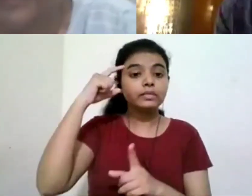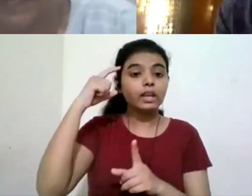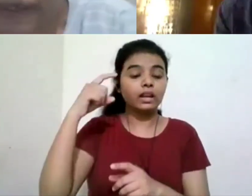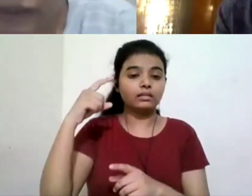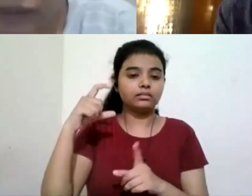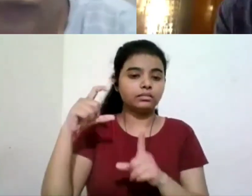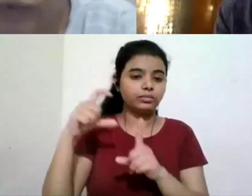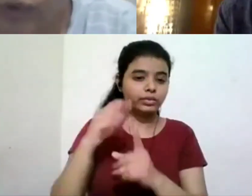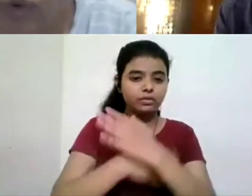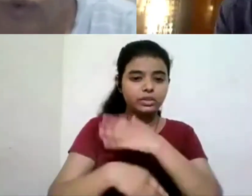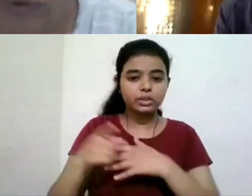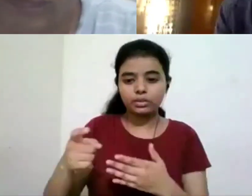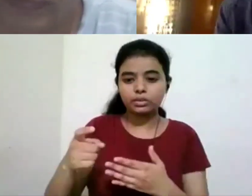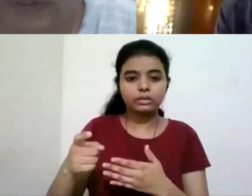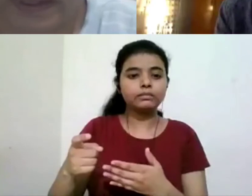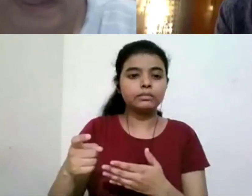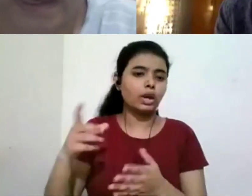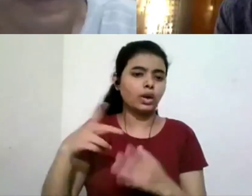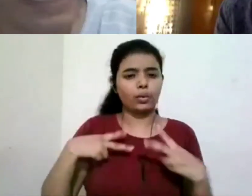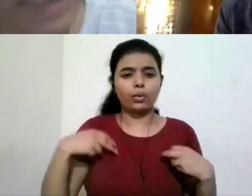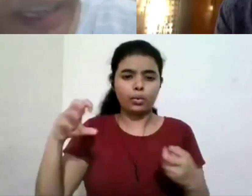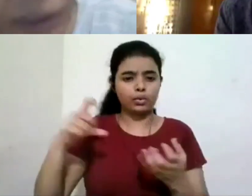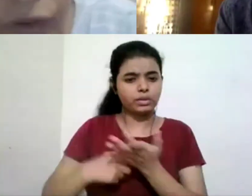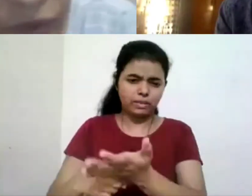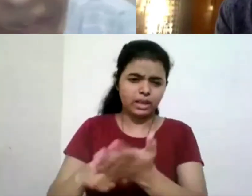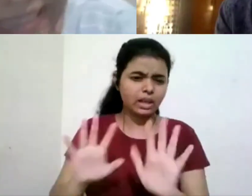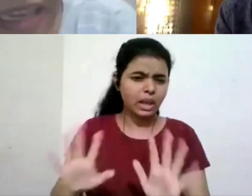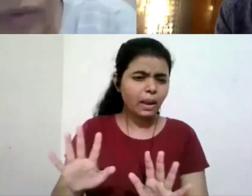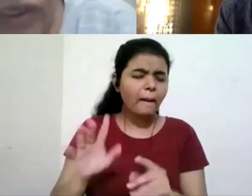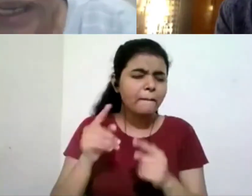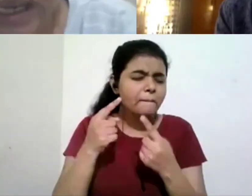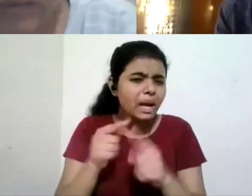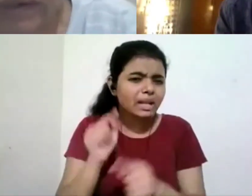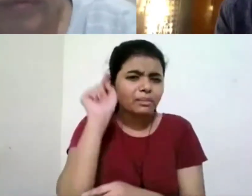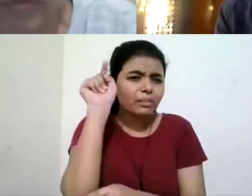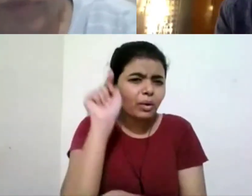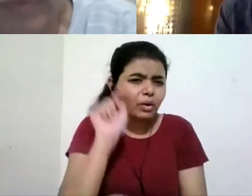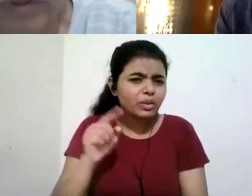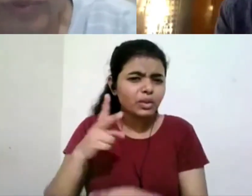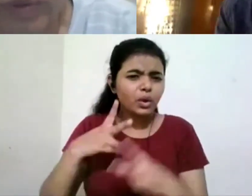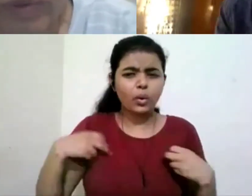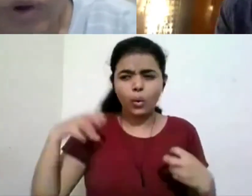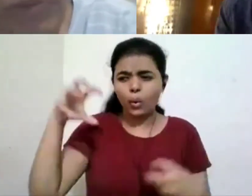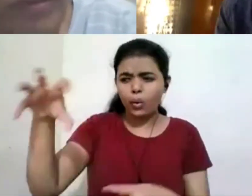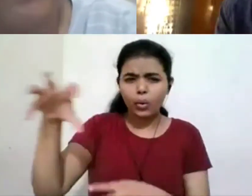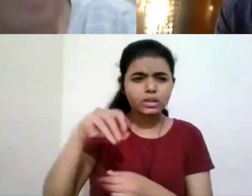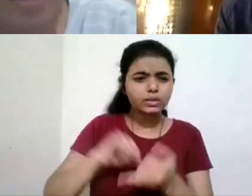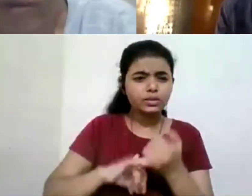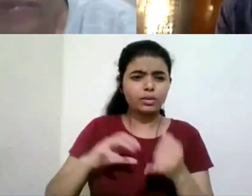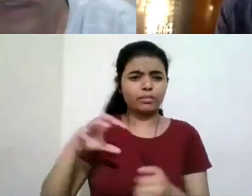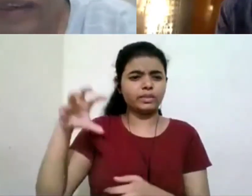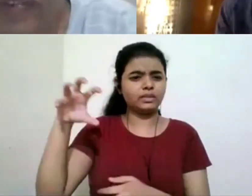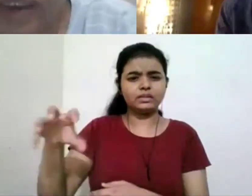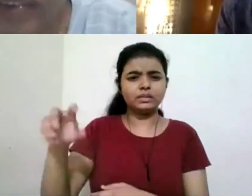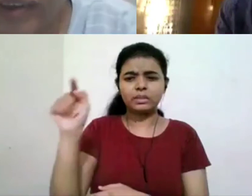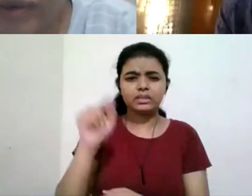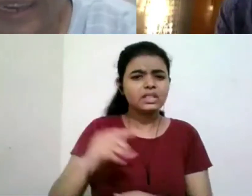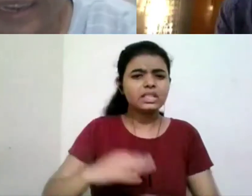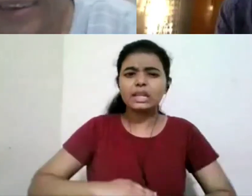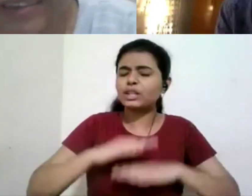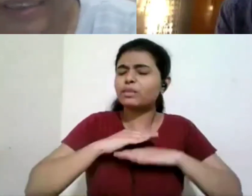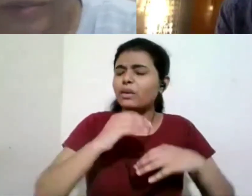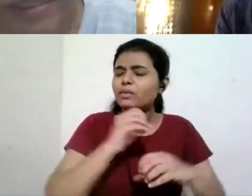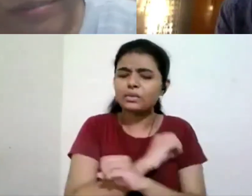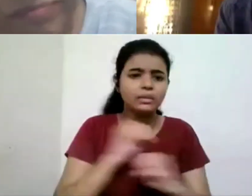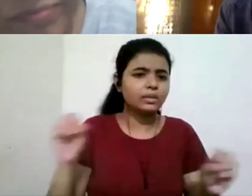was respected by the court, but the kind of reasoning which came in from the Supreme Court was far from satisfactory. You know, it's